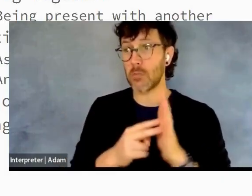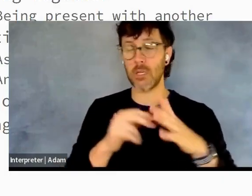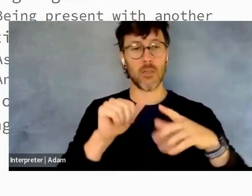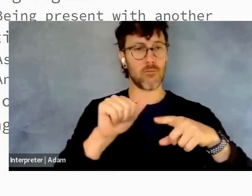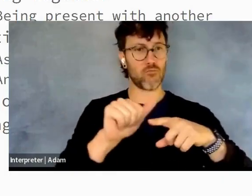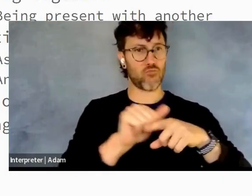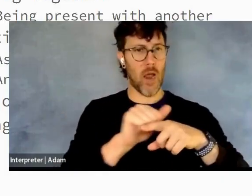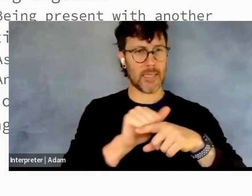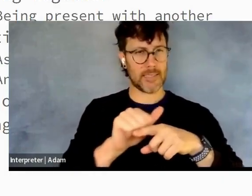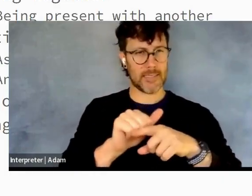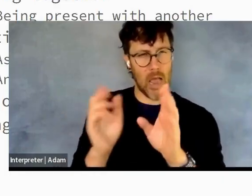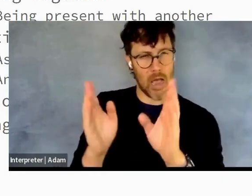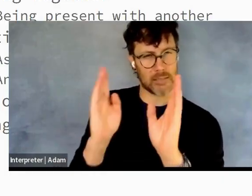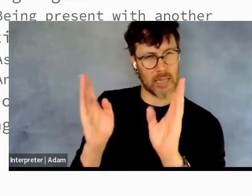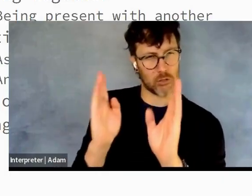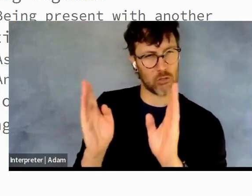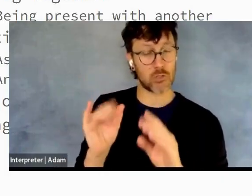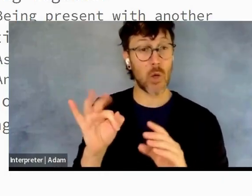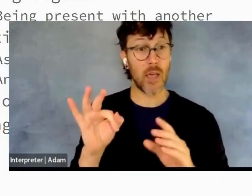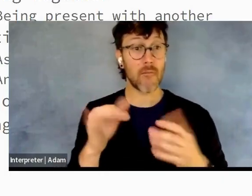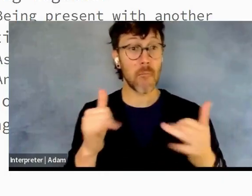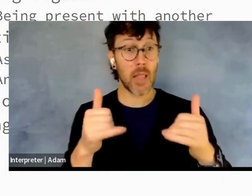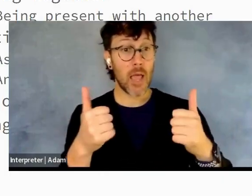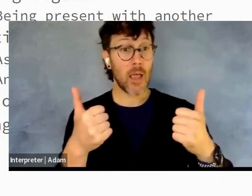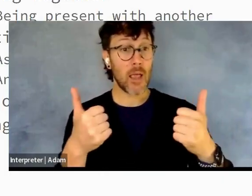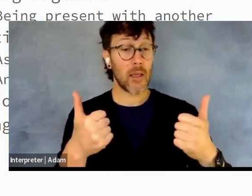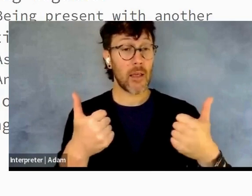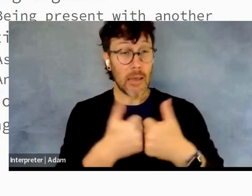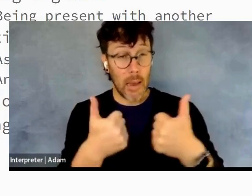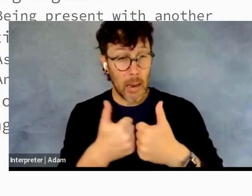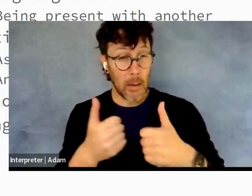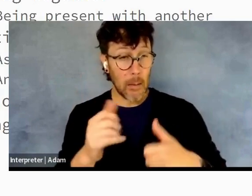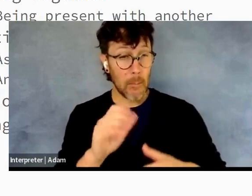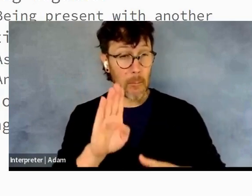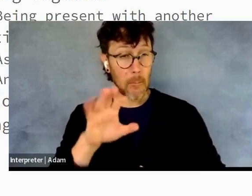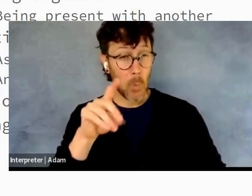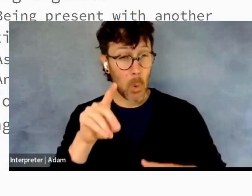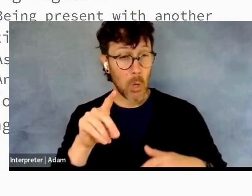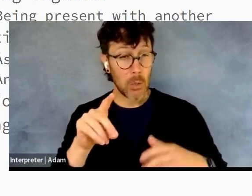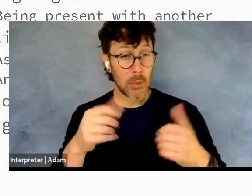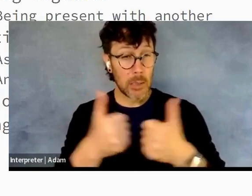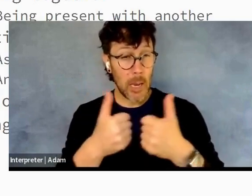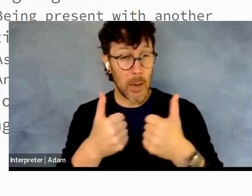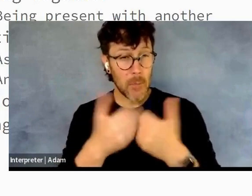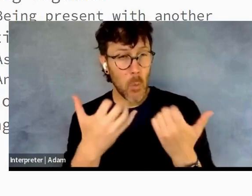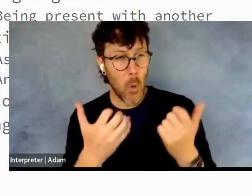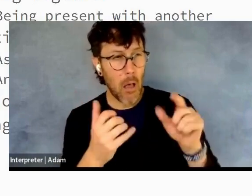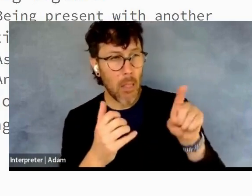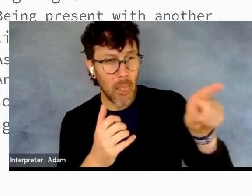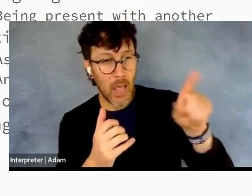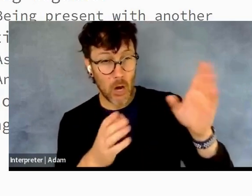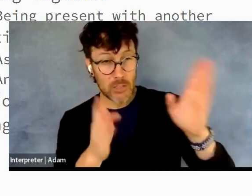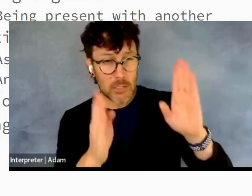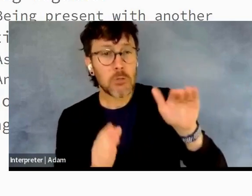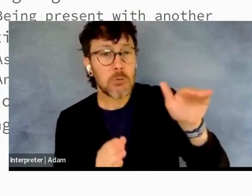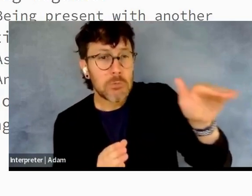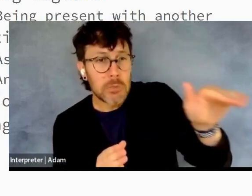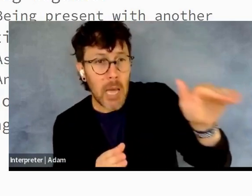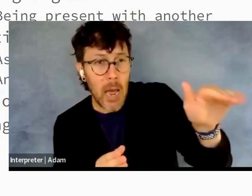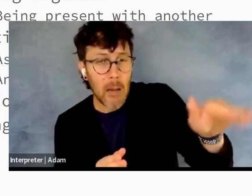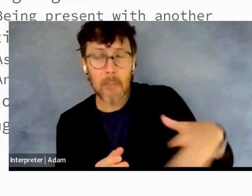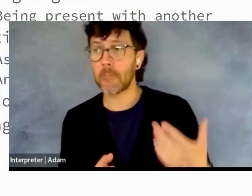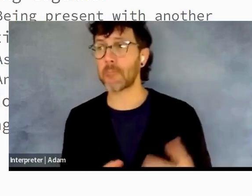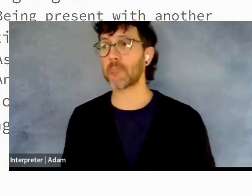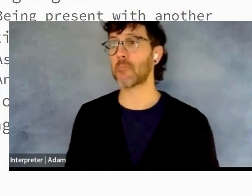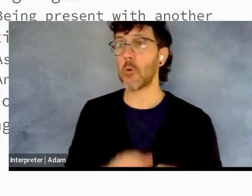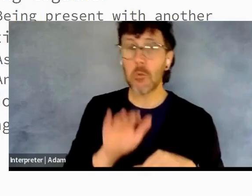game, having them tap their peer or tap you or their sibling to get their attention. Make a request in whatever